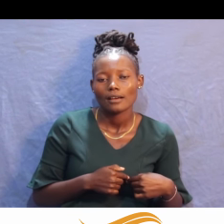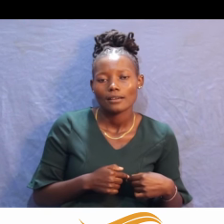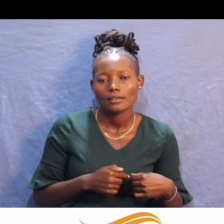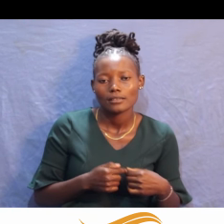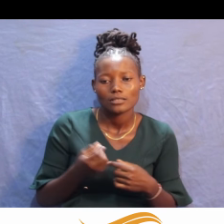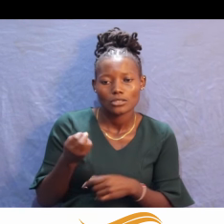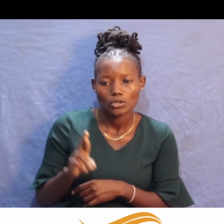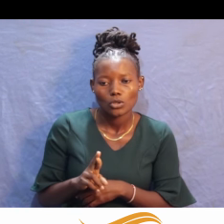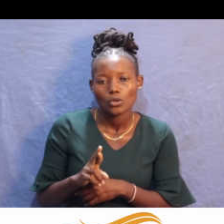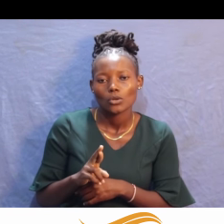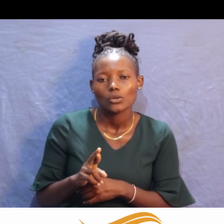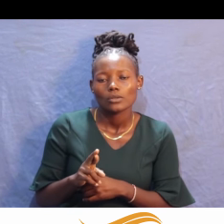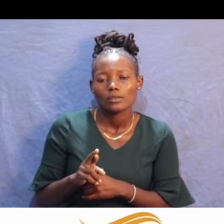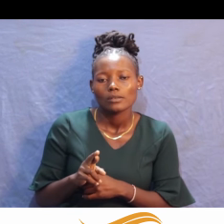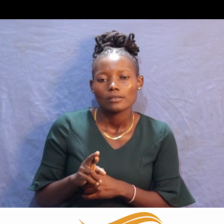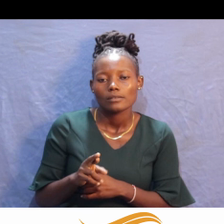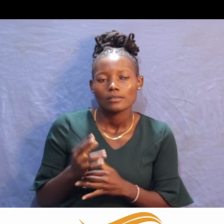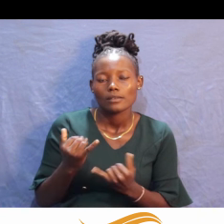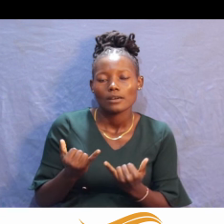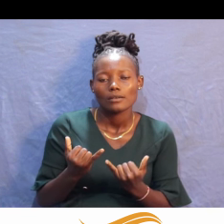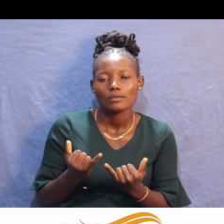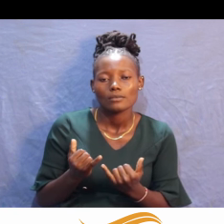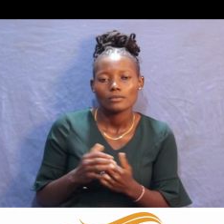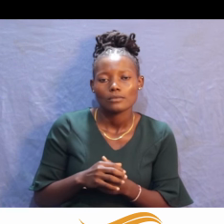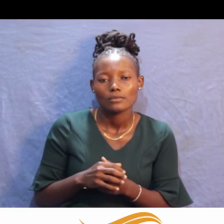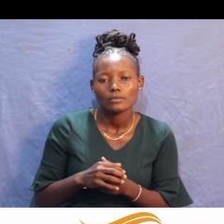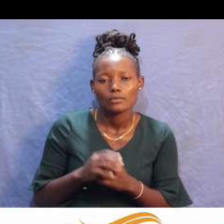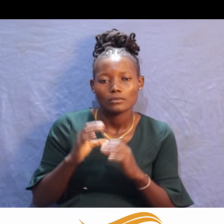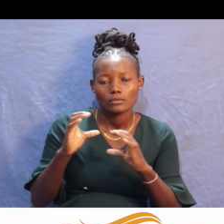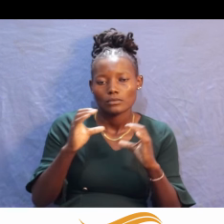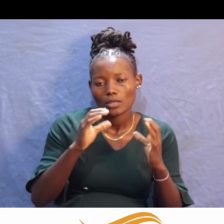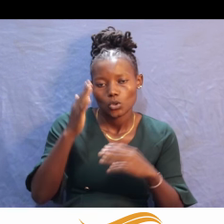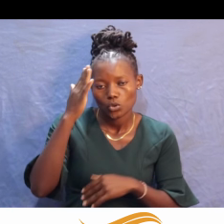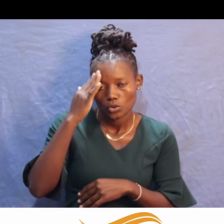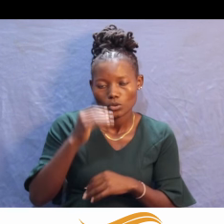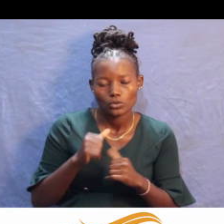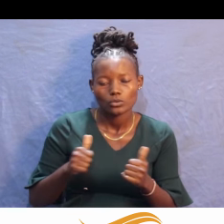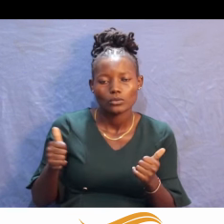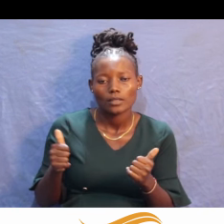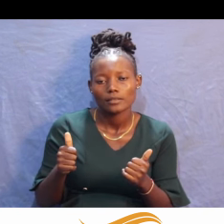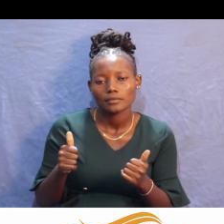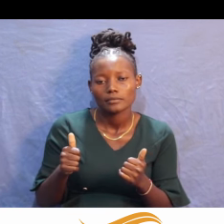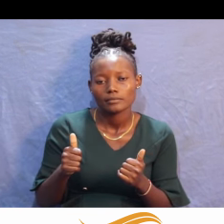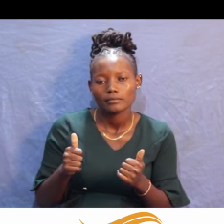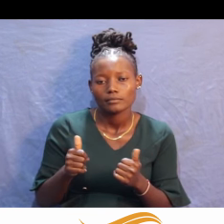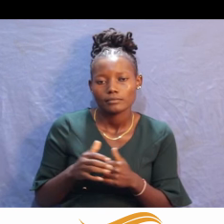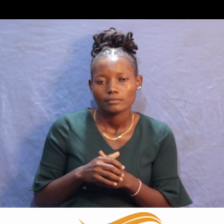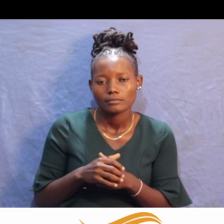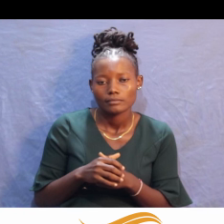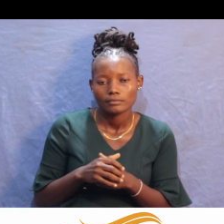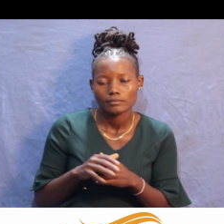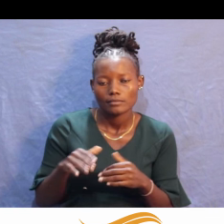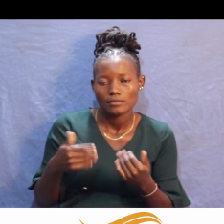or electrical problem. So the coach needs to be aware that primarily kids,